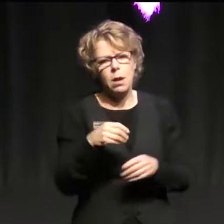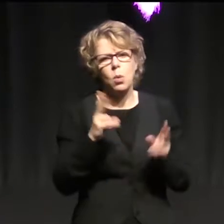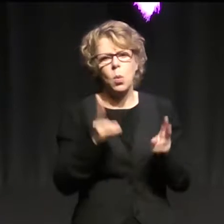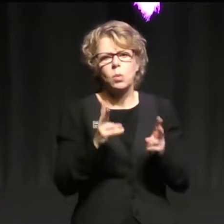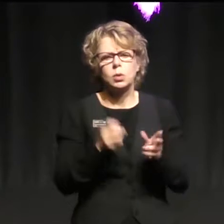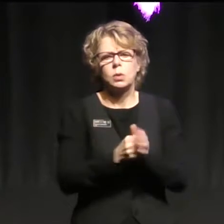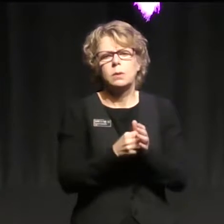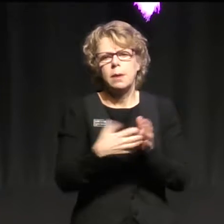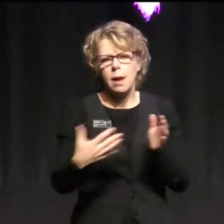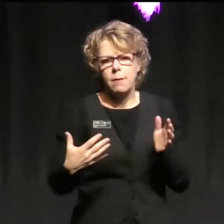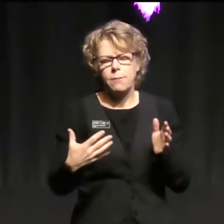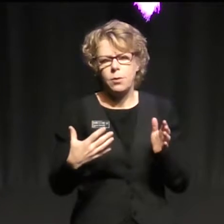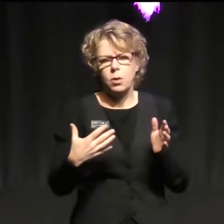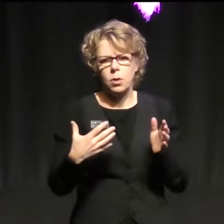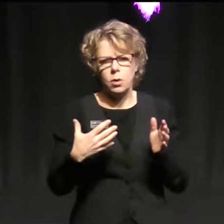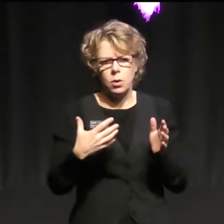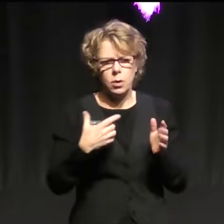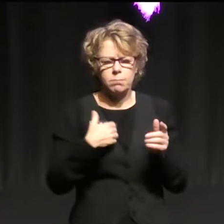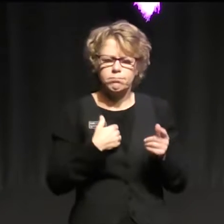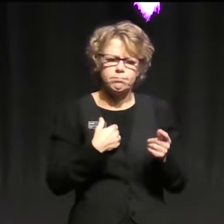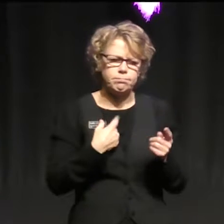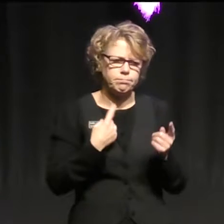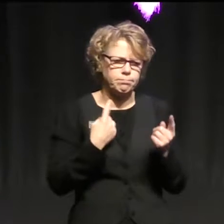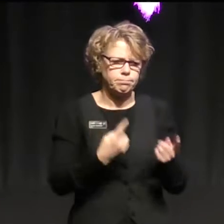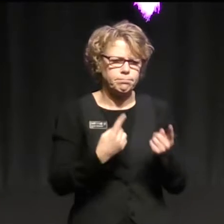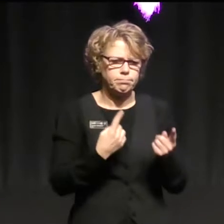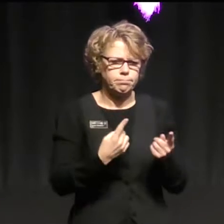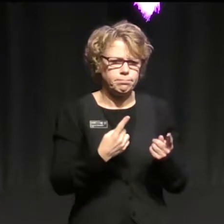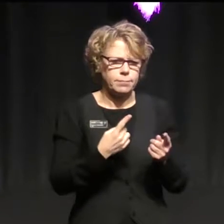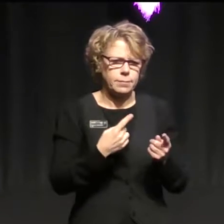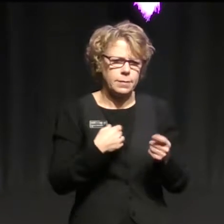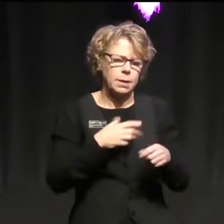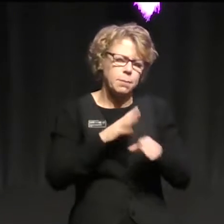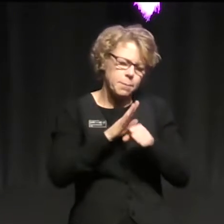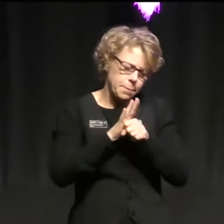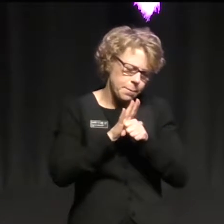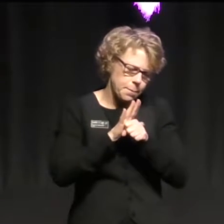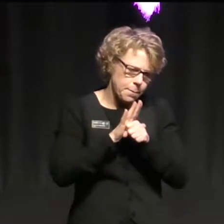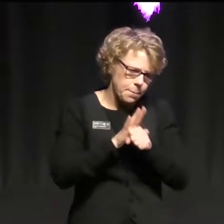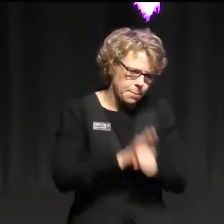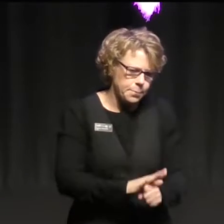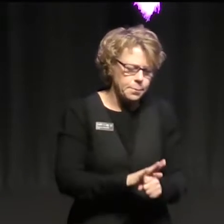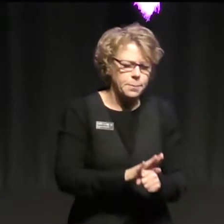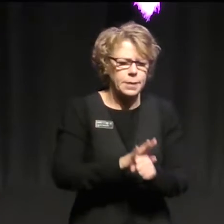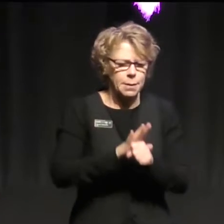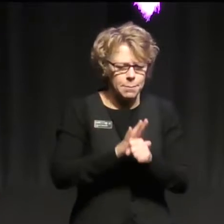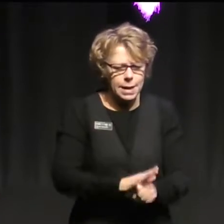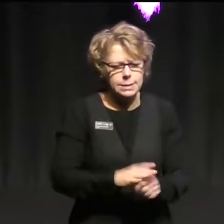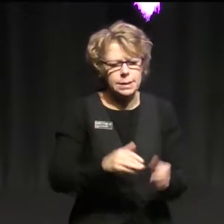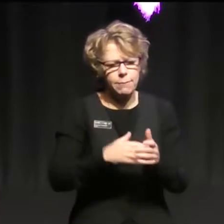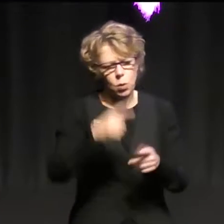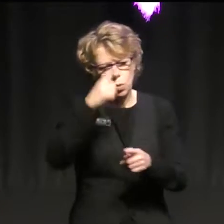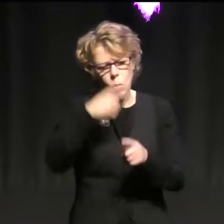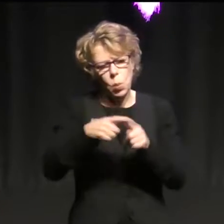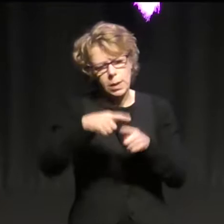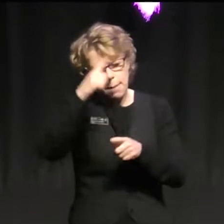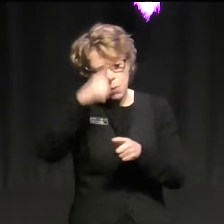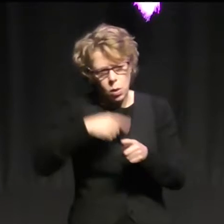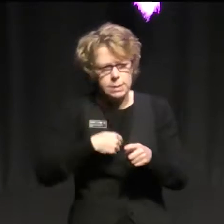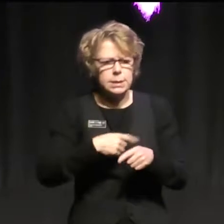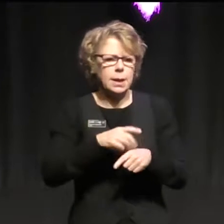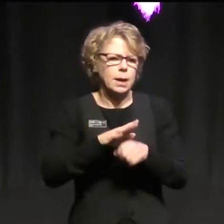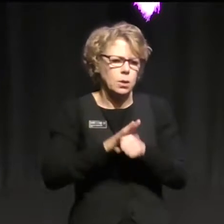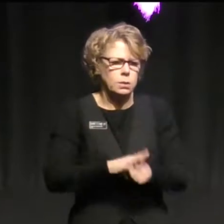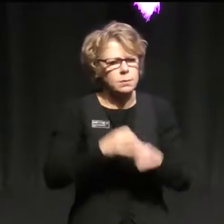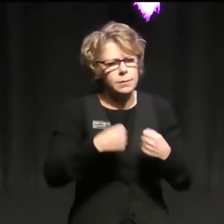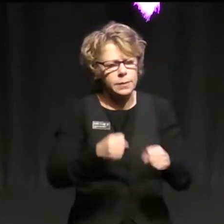the repressive actions or, the repressive policies, but when you have organized the